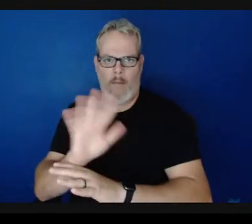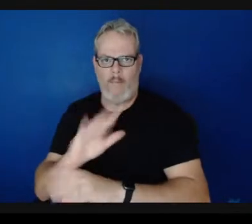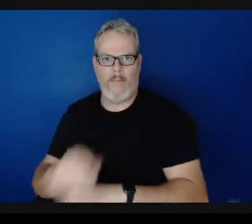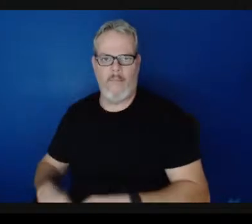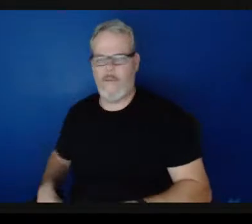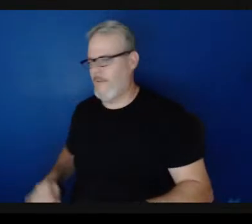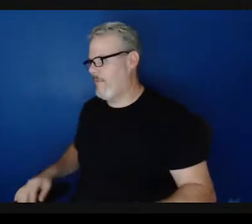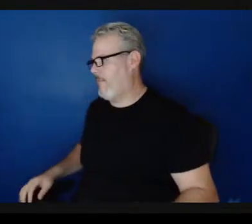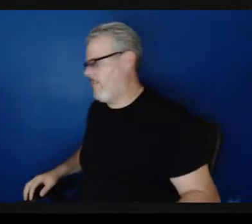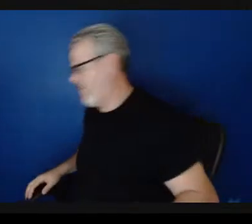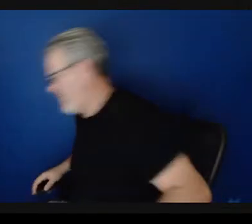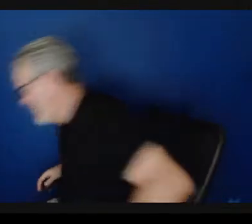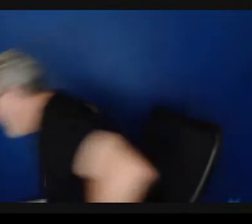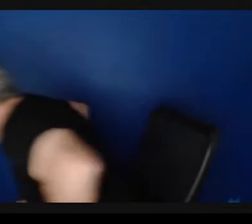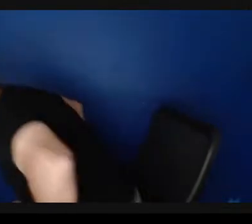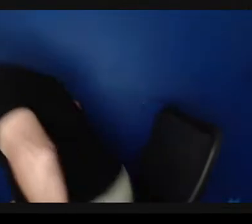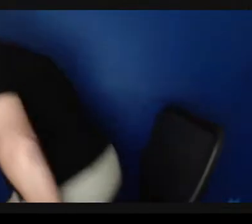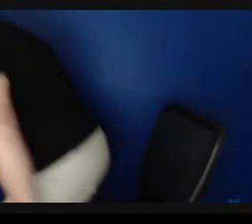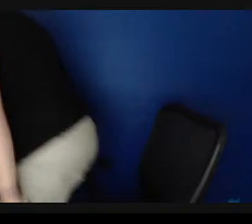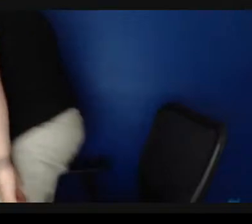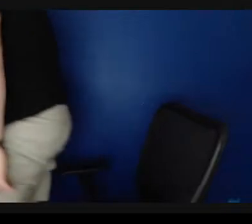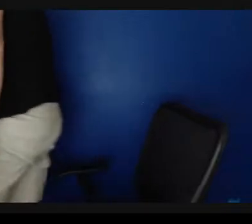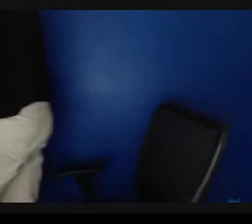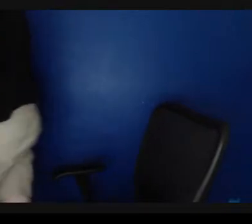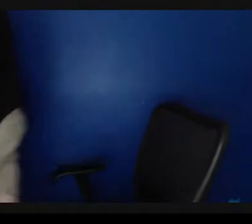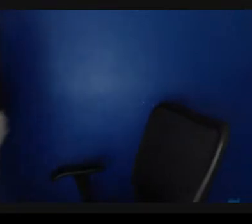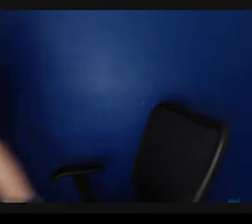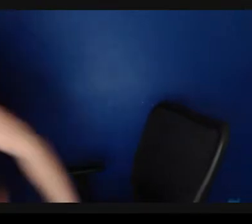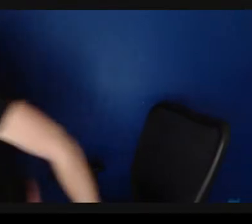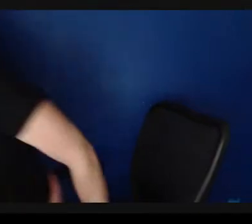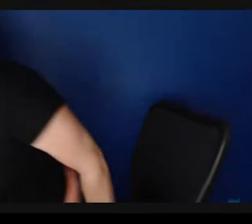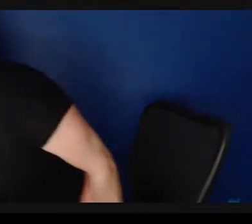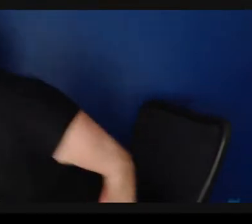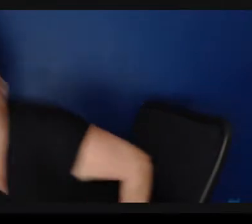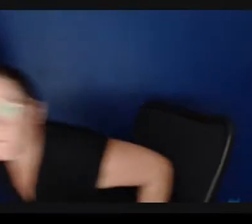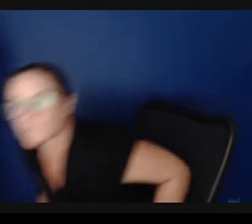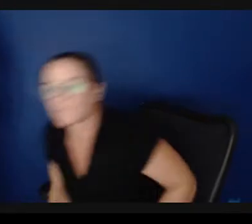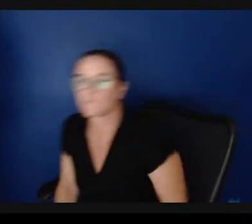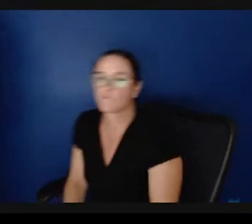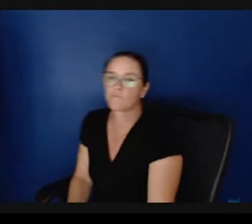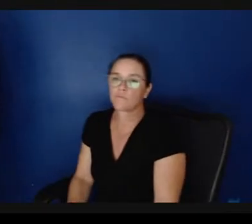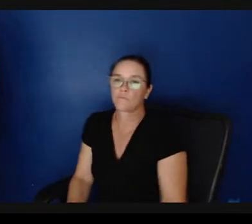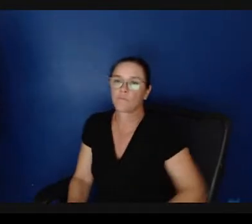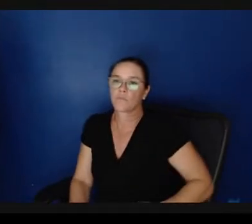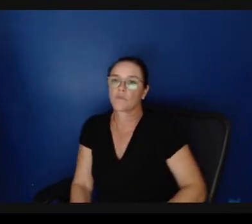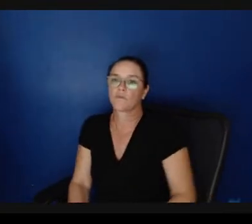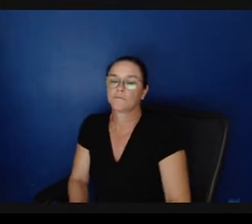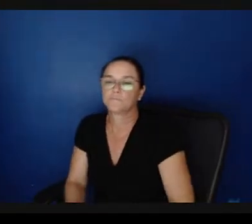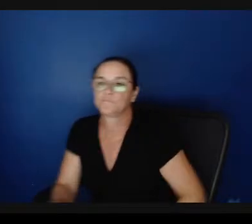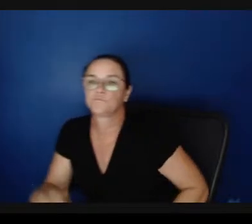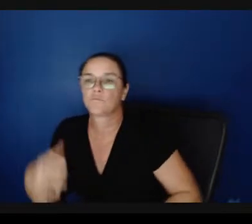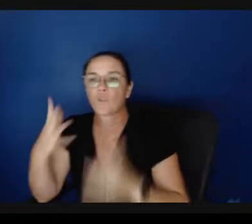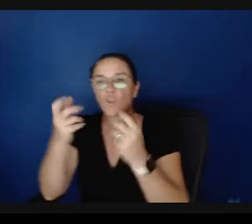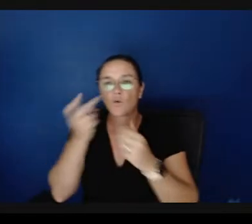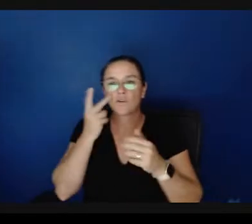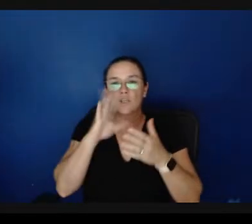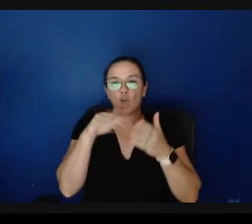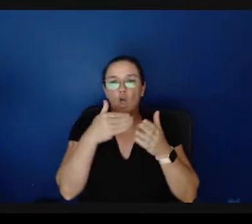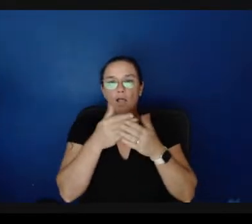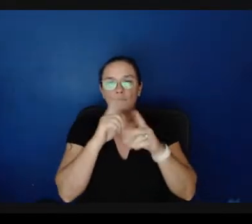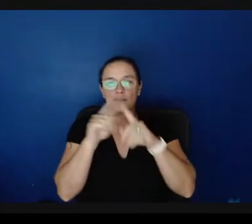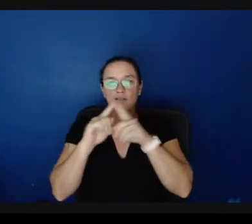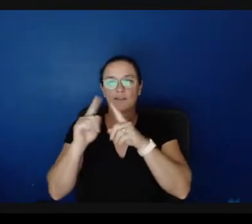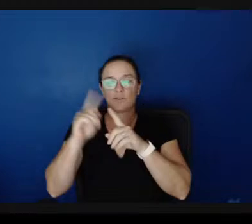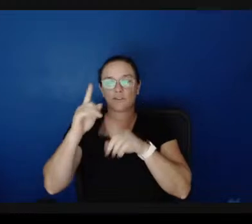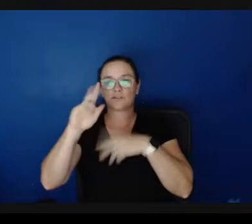That's the key difference there. Because really you're looking at what you want is to see all different signals operating in sync. Earthquakes